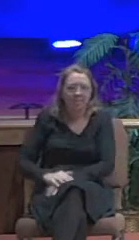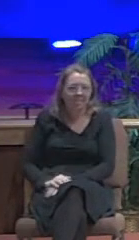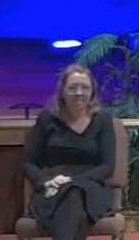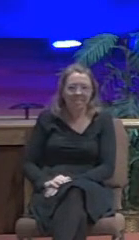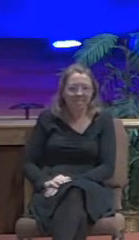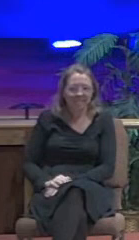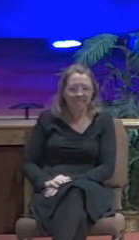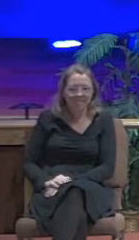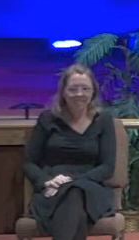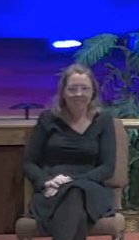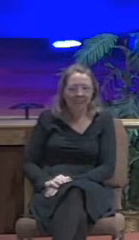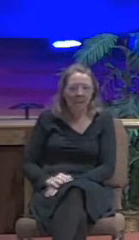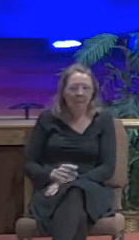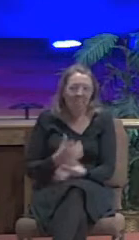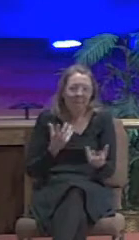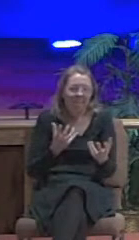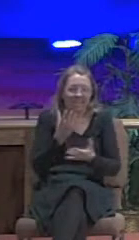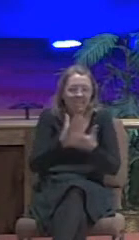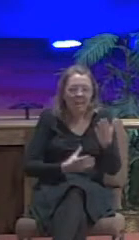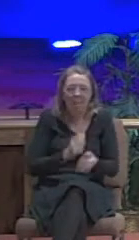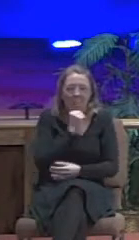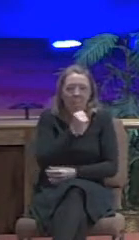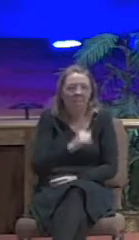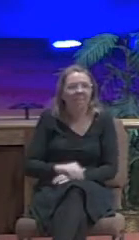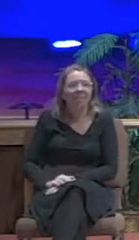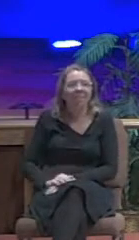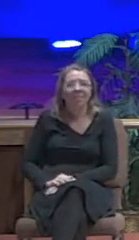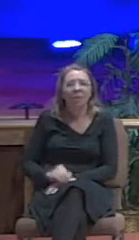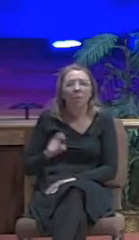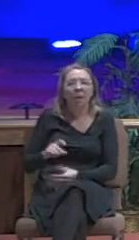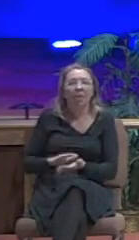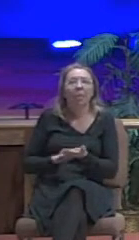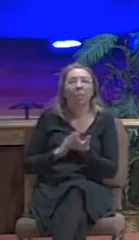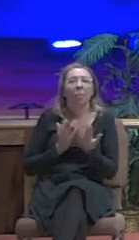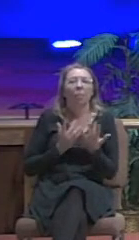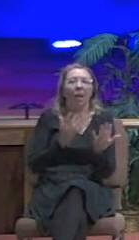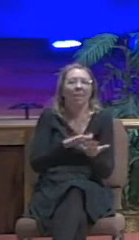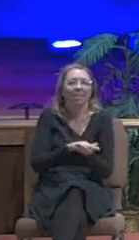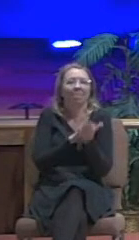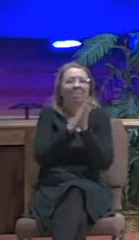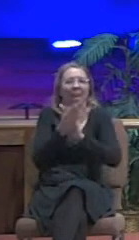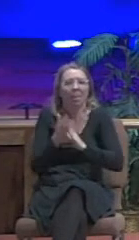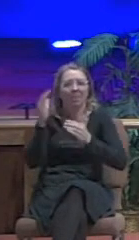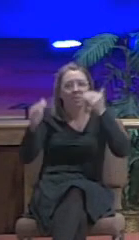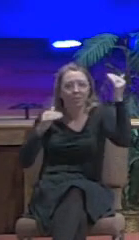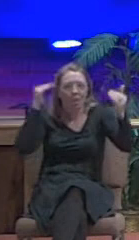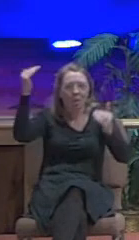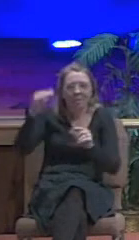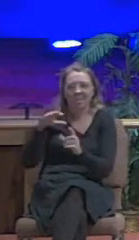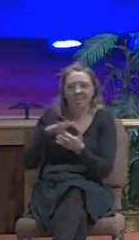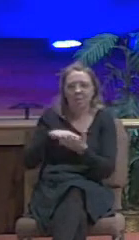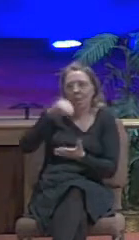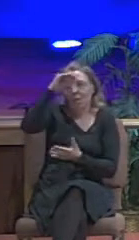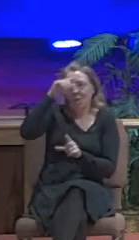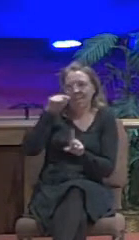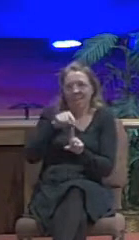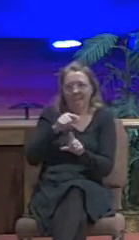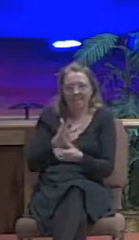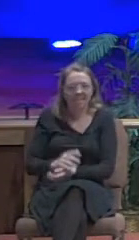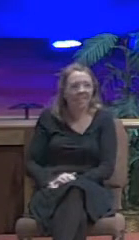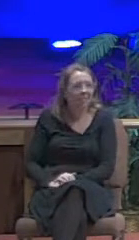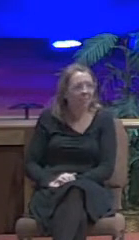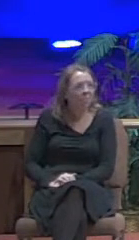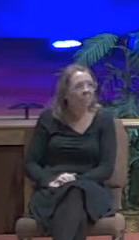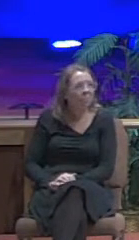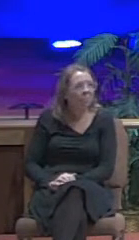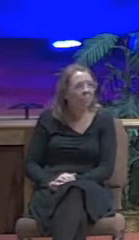Some of us had to wait until we got into adulthood to learn the lesson of submission. You know how God does that? He sends us a boss that we